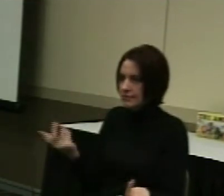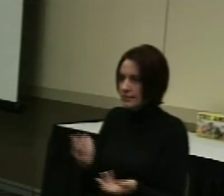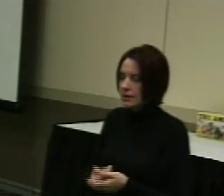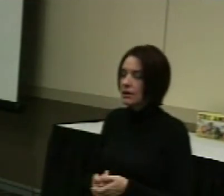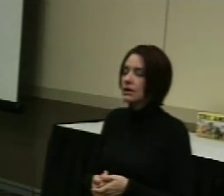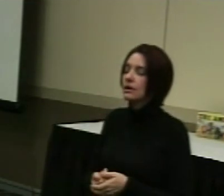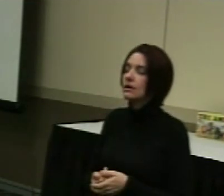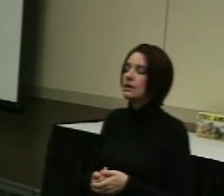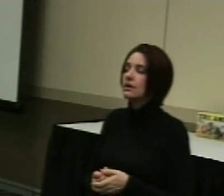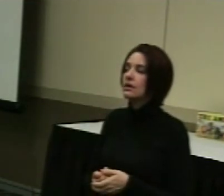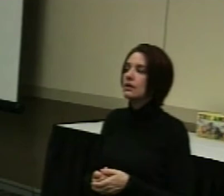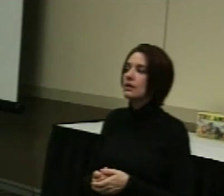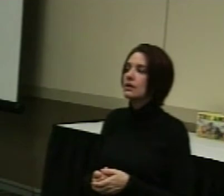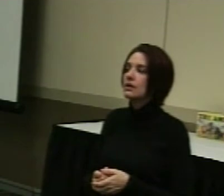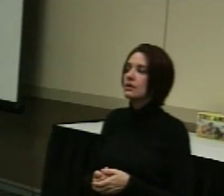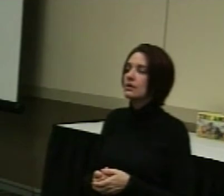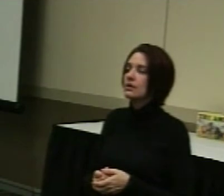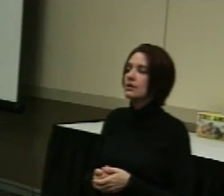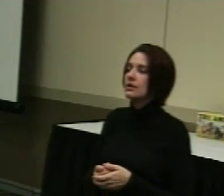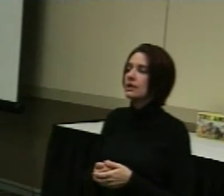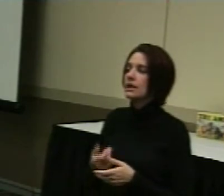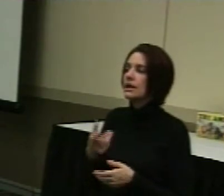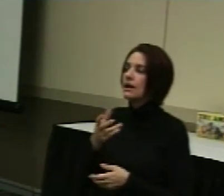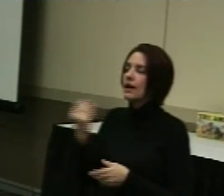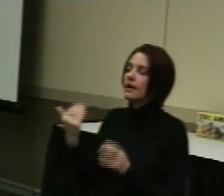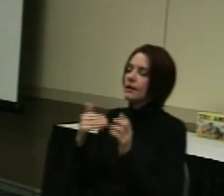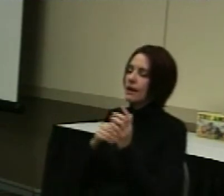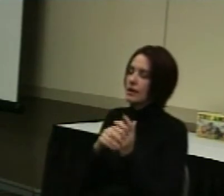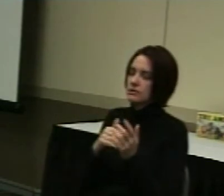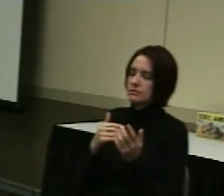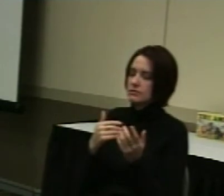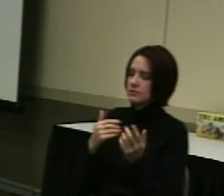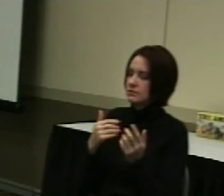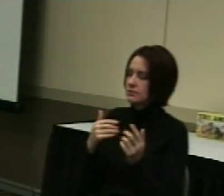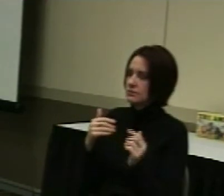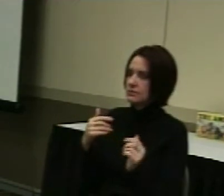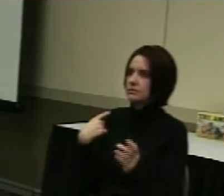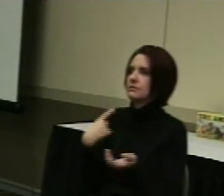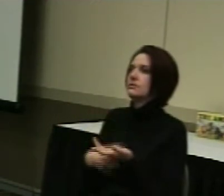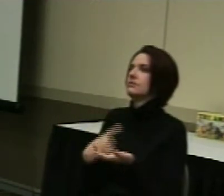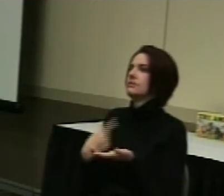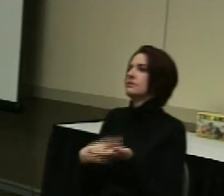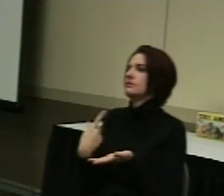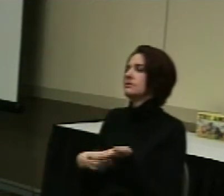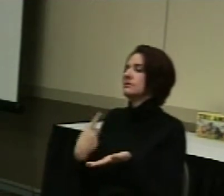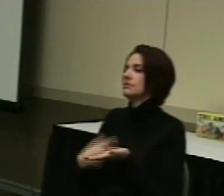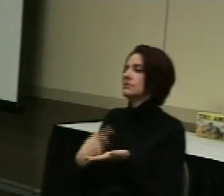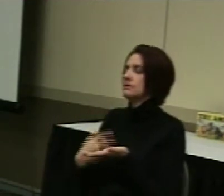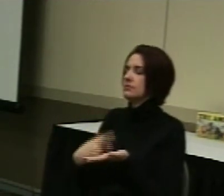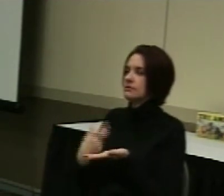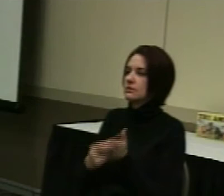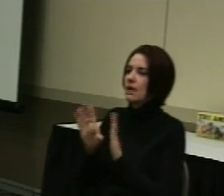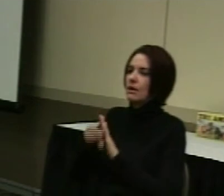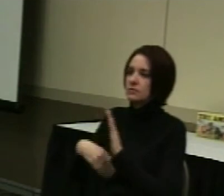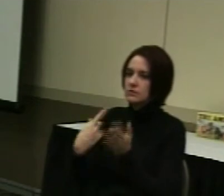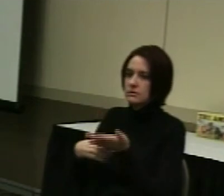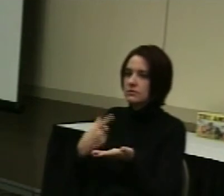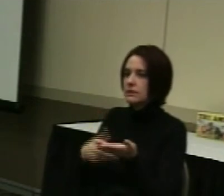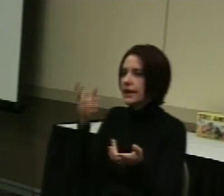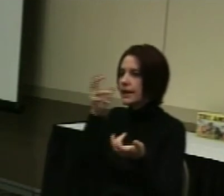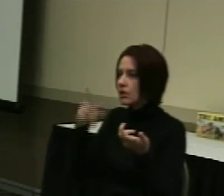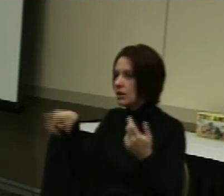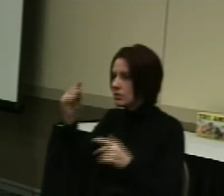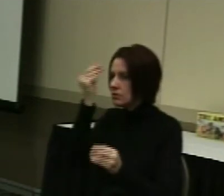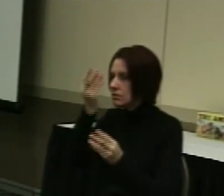it that is communicated. And again, I could spend another half an hour sharing and hearing you all tell me, what